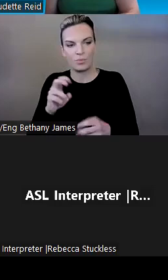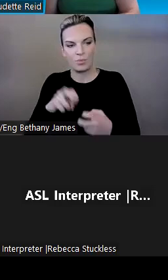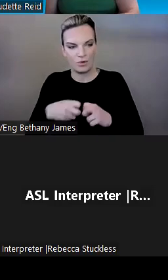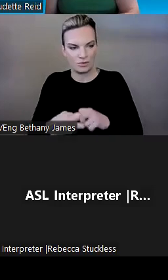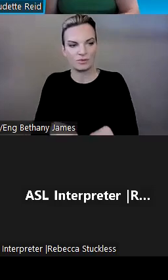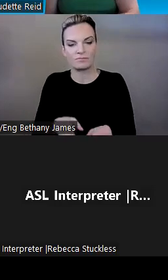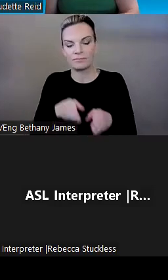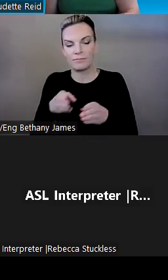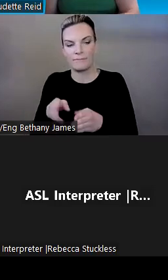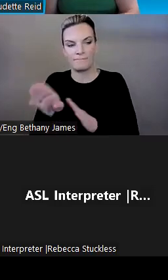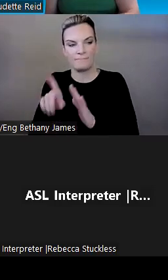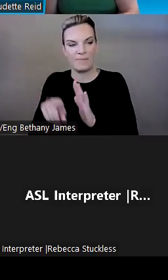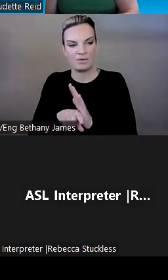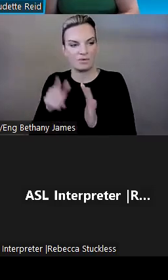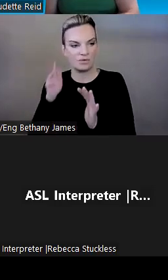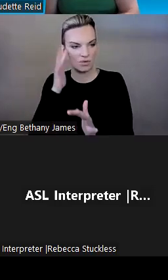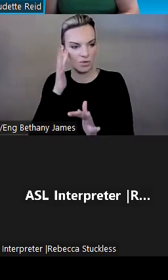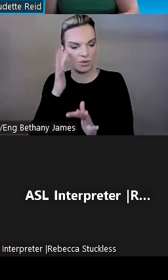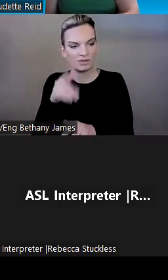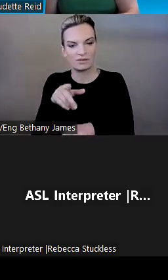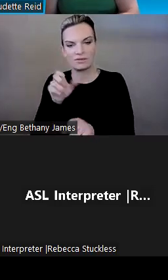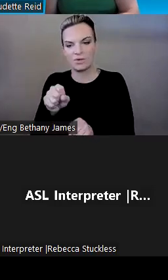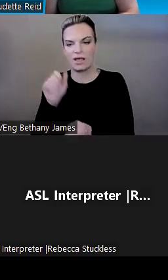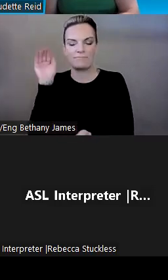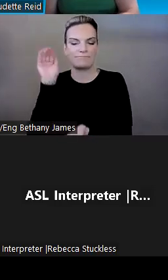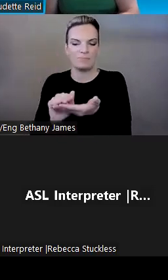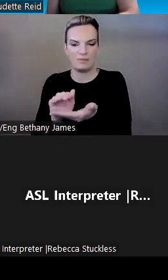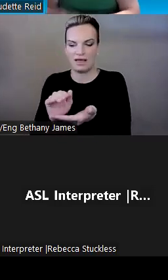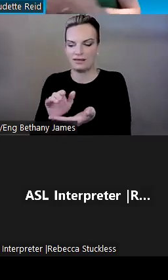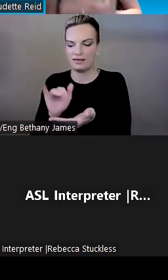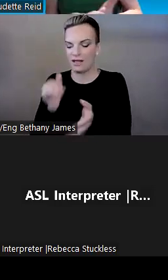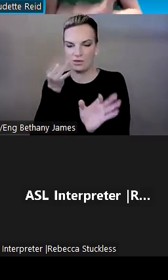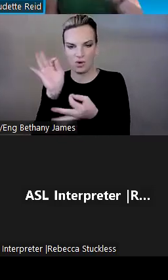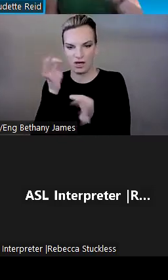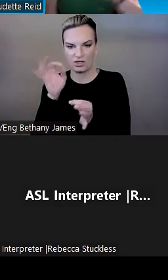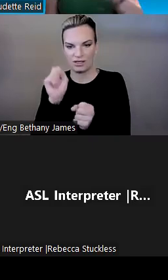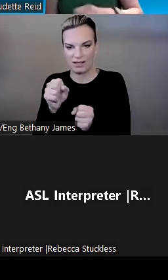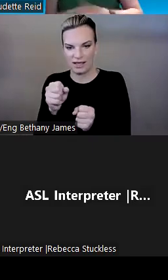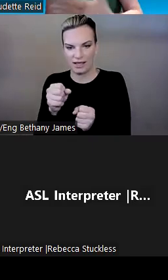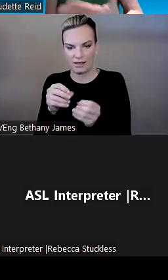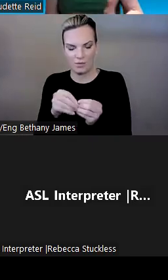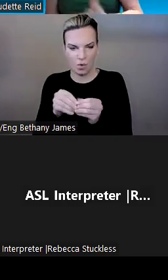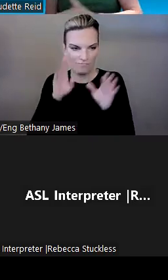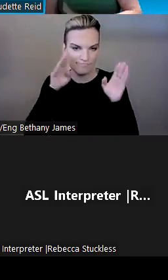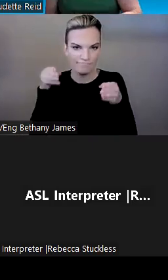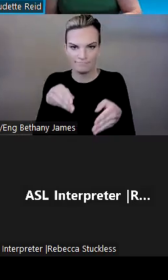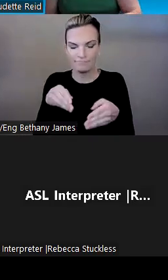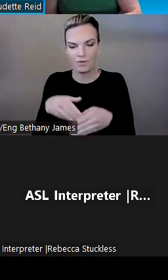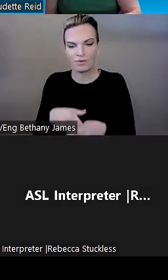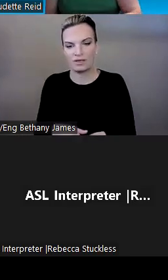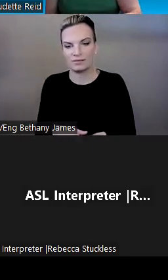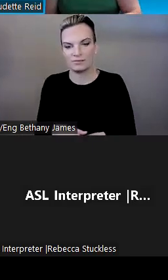And background, by minimizing distractions, you can increase the sense of focus,